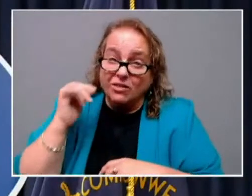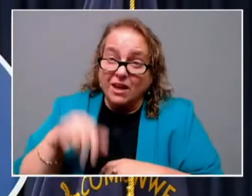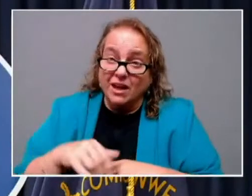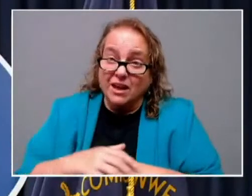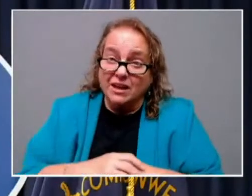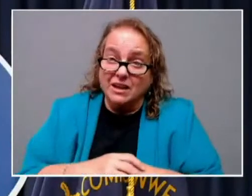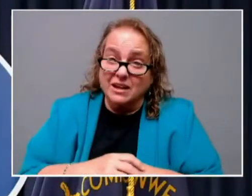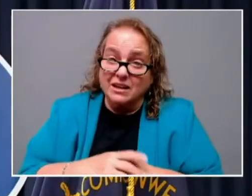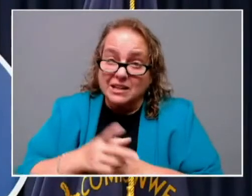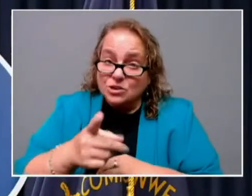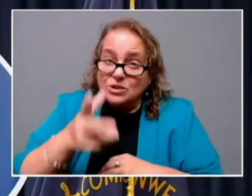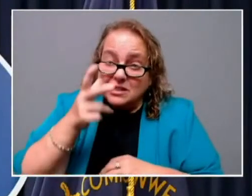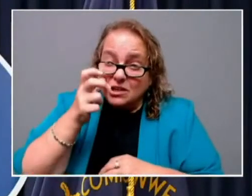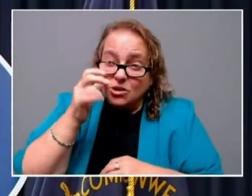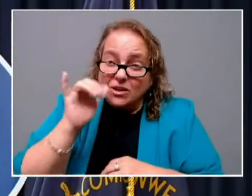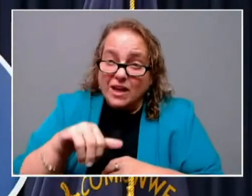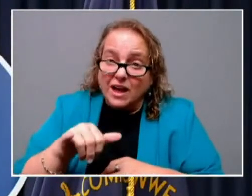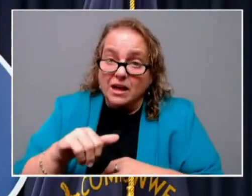Every day.